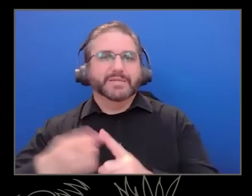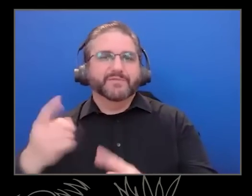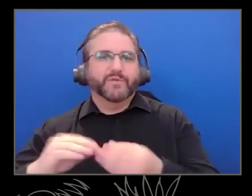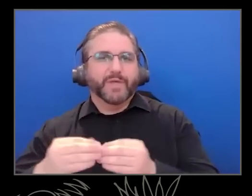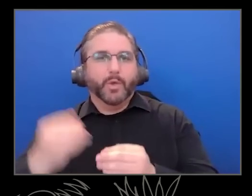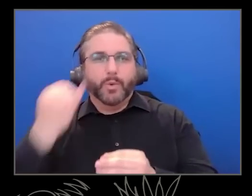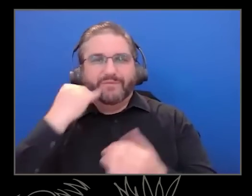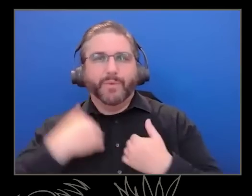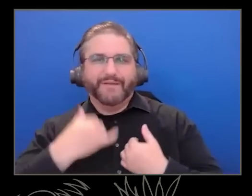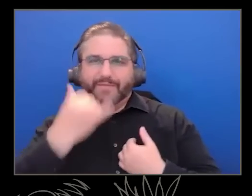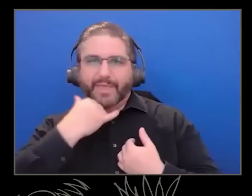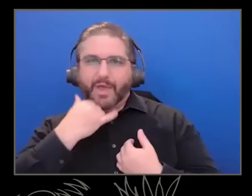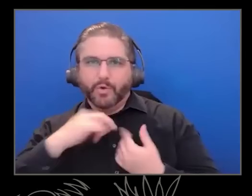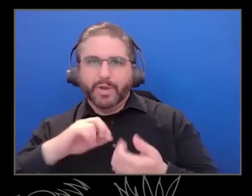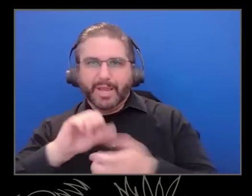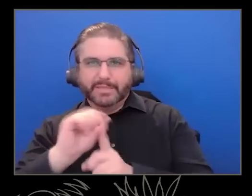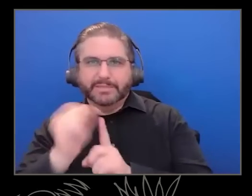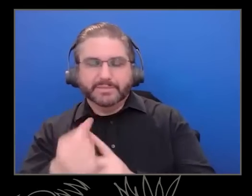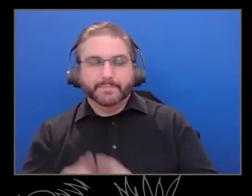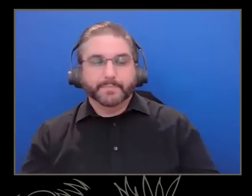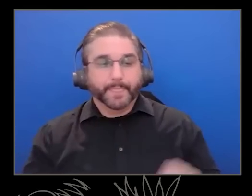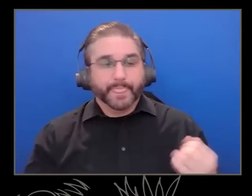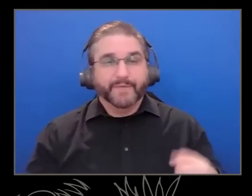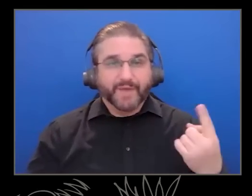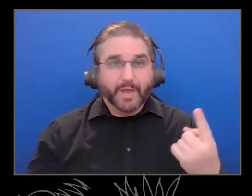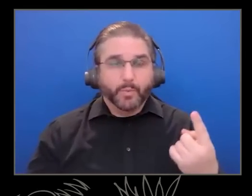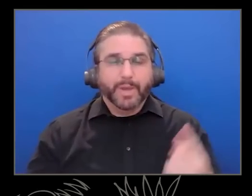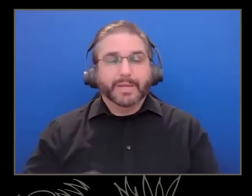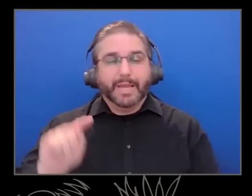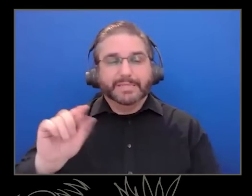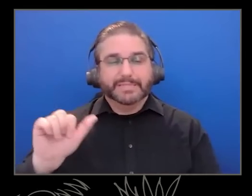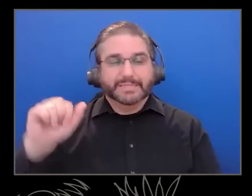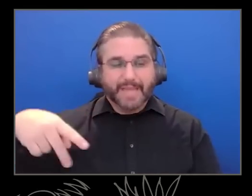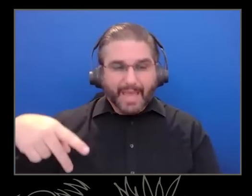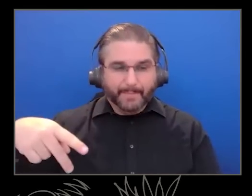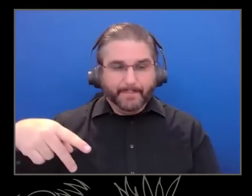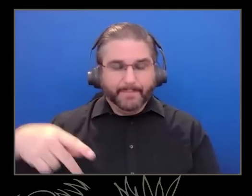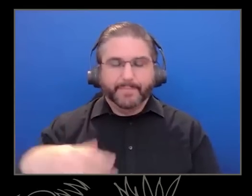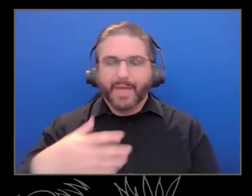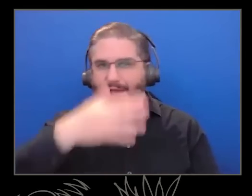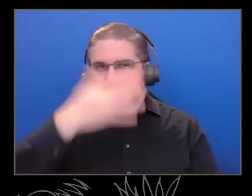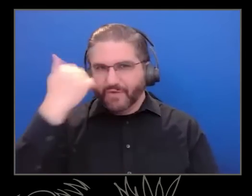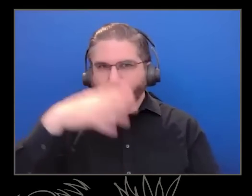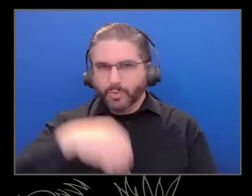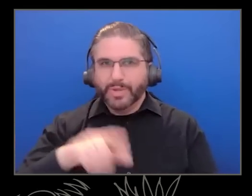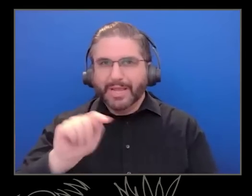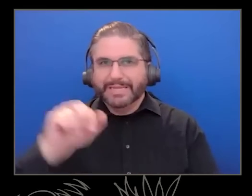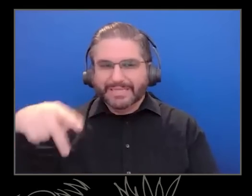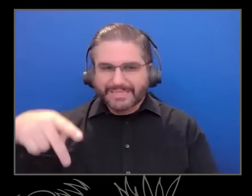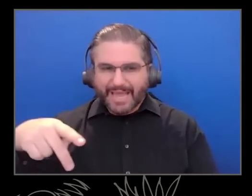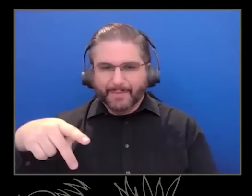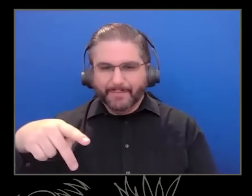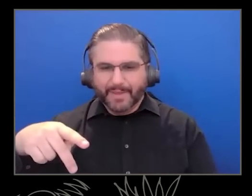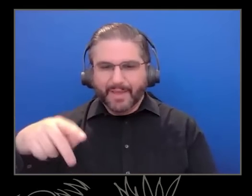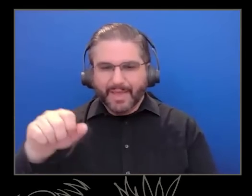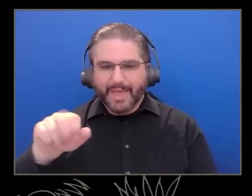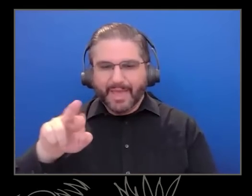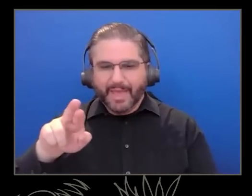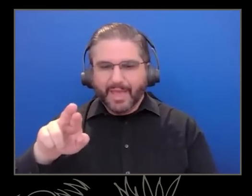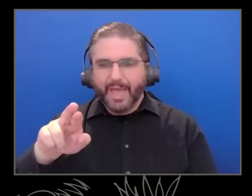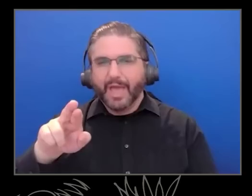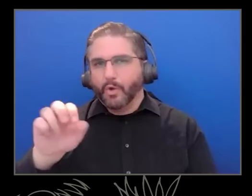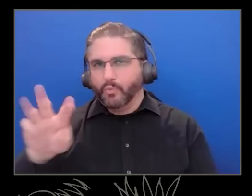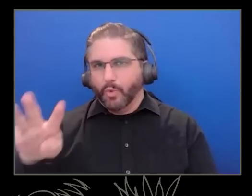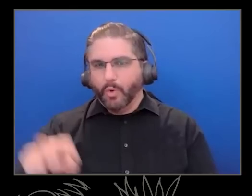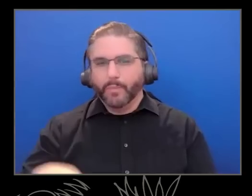error case. And the final one is tap. And I forgot to include tap error on here, but it is a way to